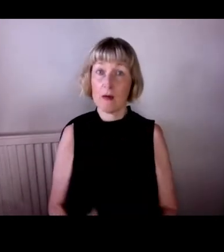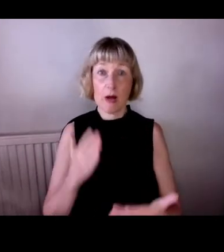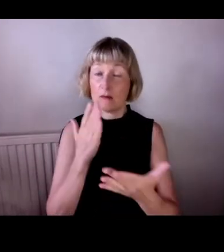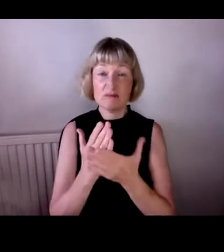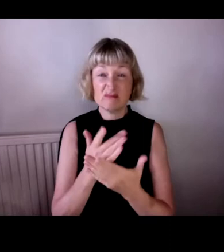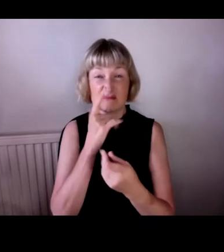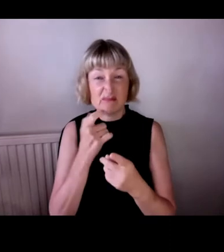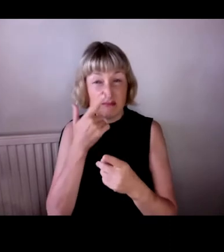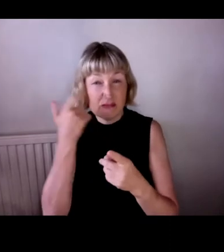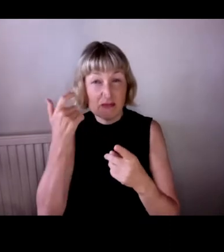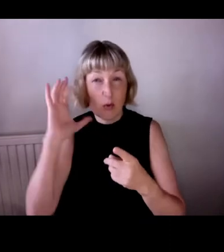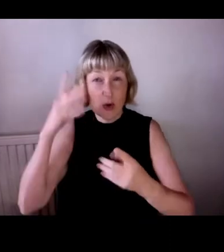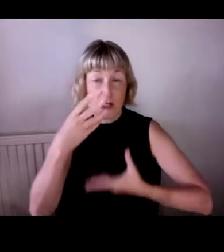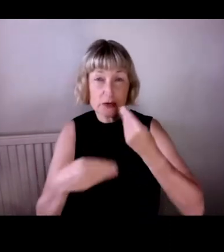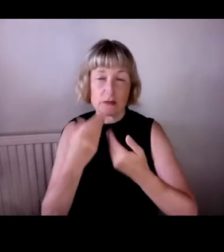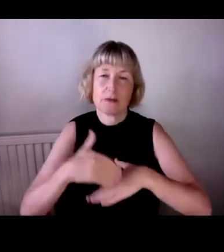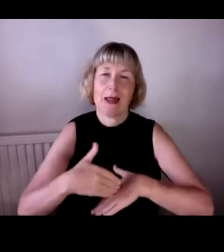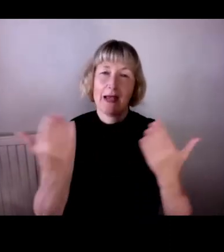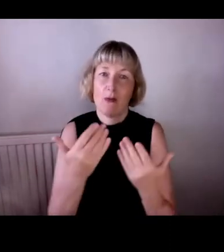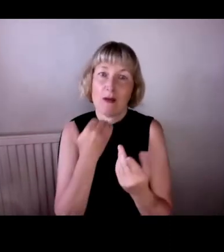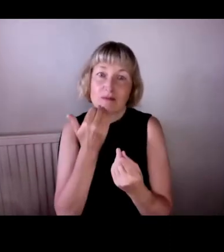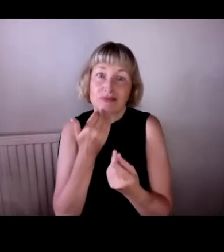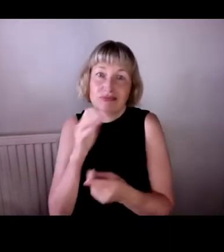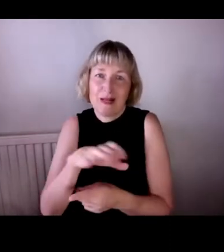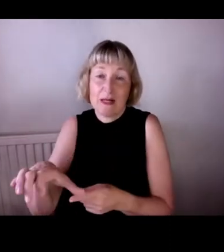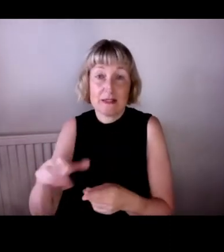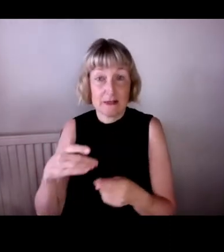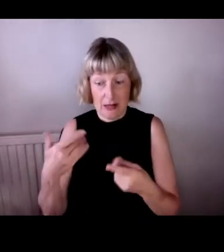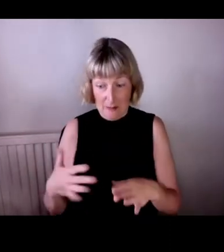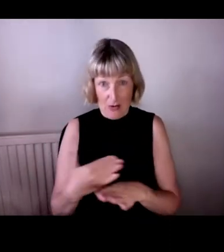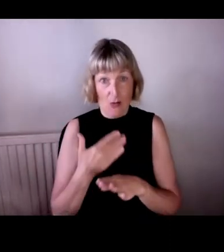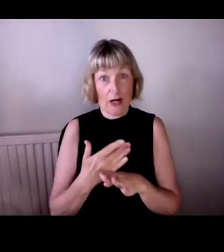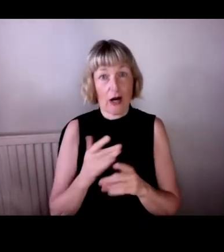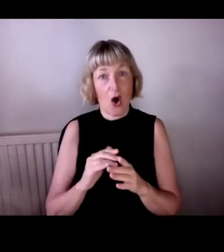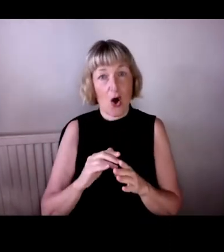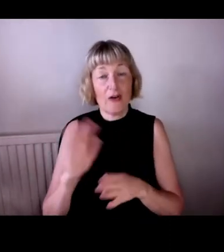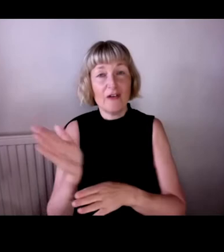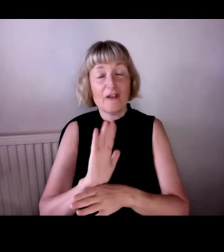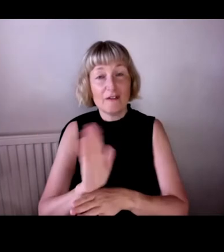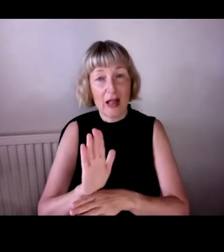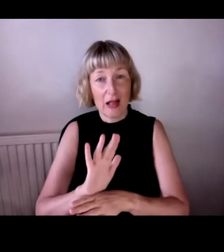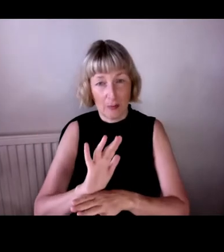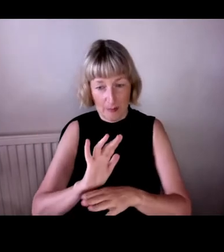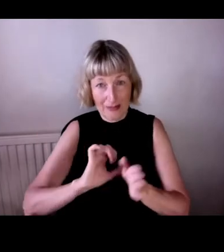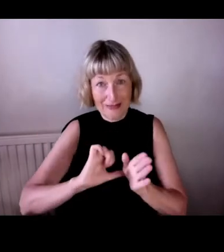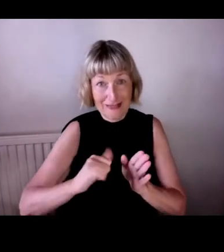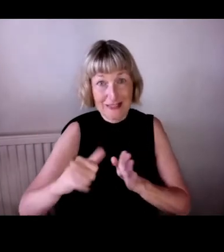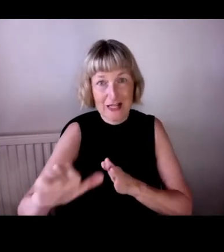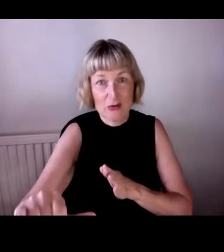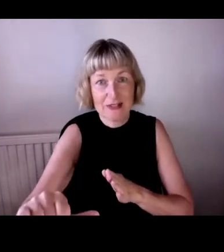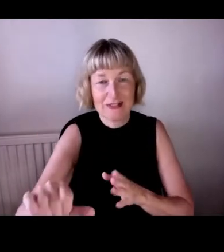audio description. I've just been working on a film series for the Horizons Festival and for Edinburgh